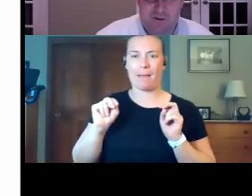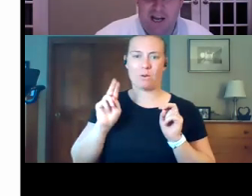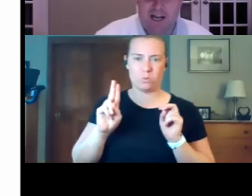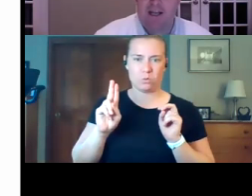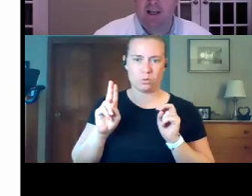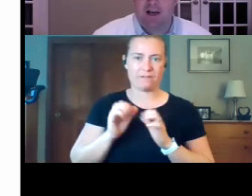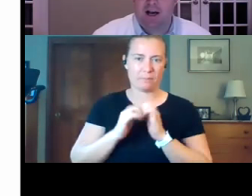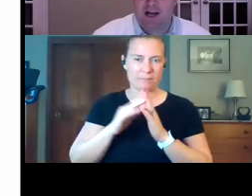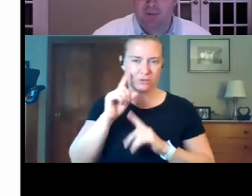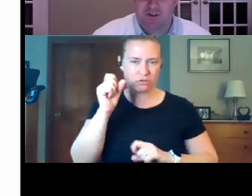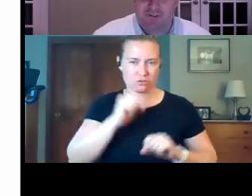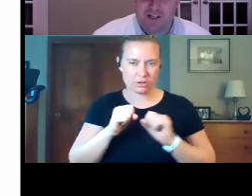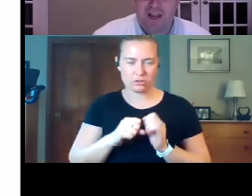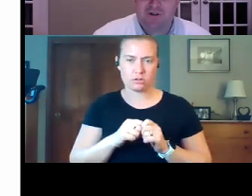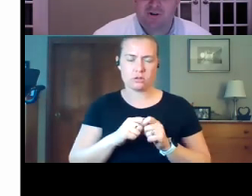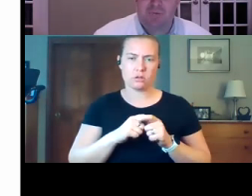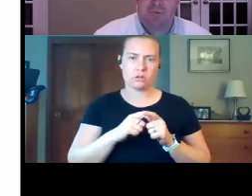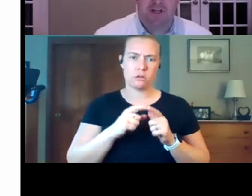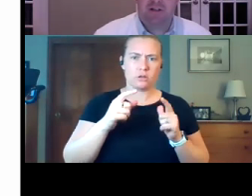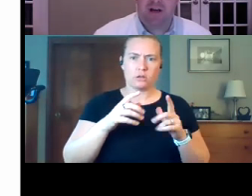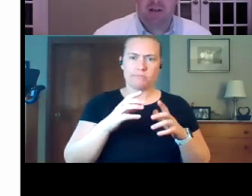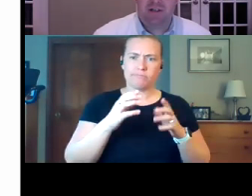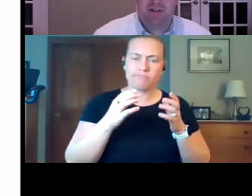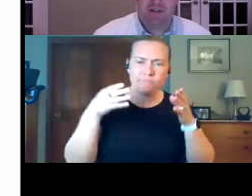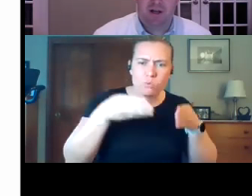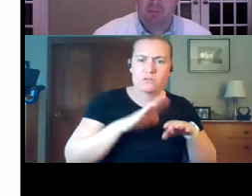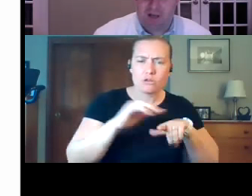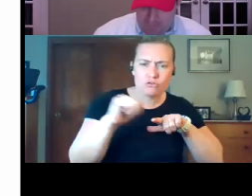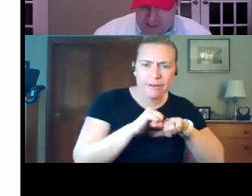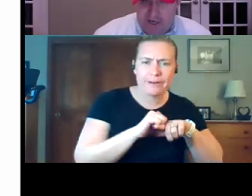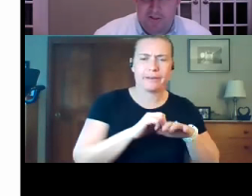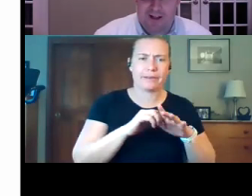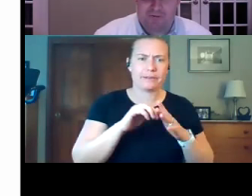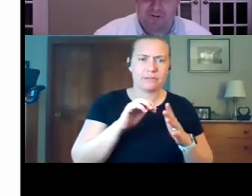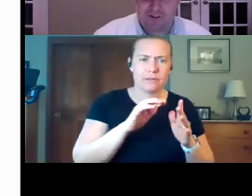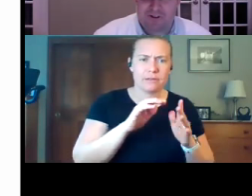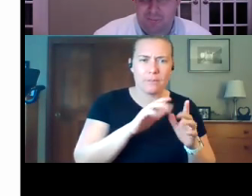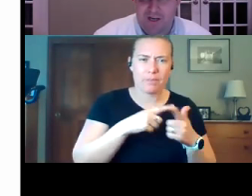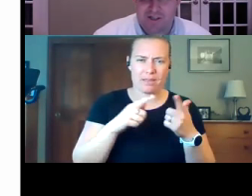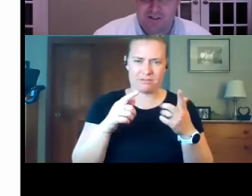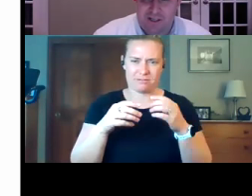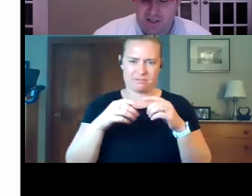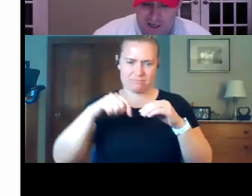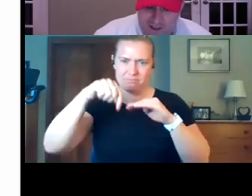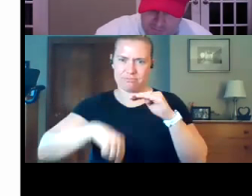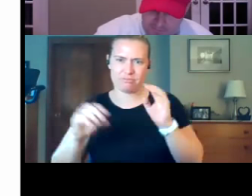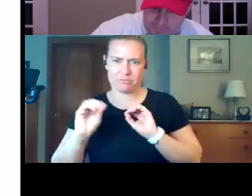on training and sort of educational implementation strategies, but not much on other levels such as the patient,